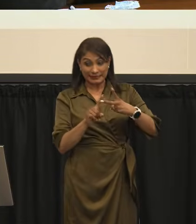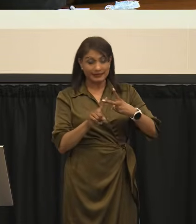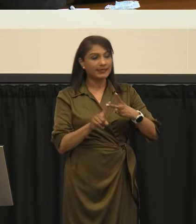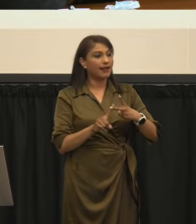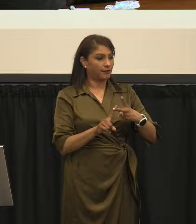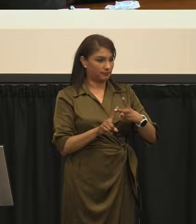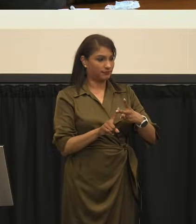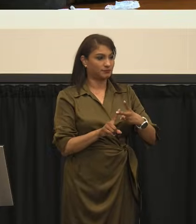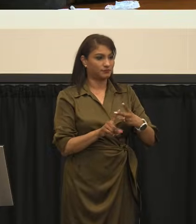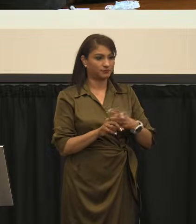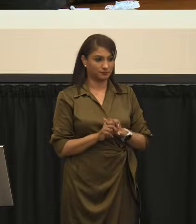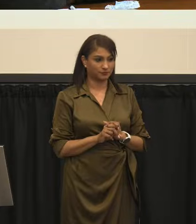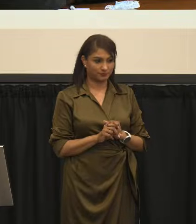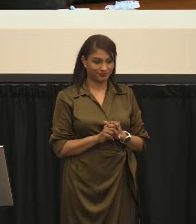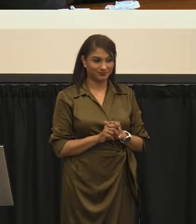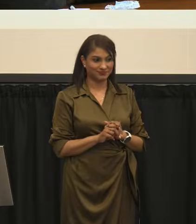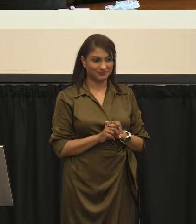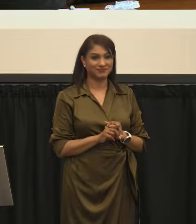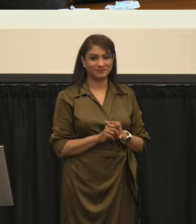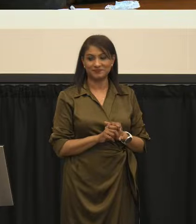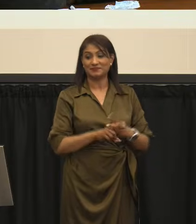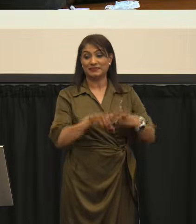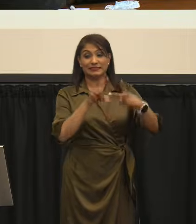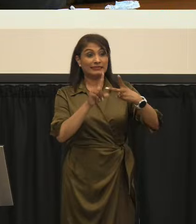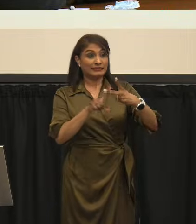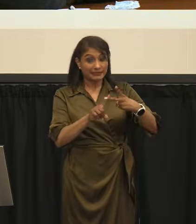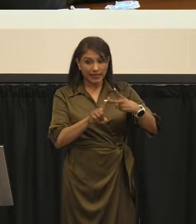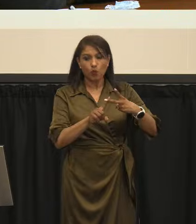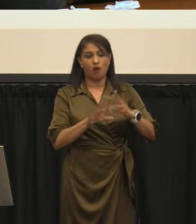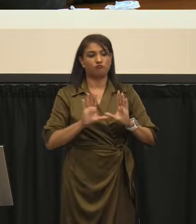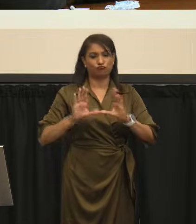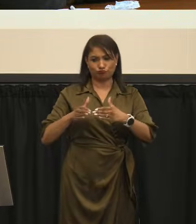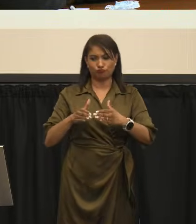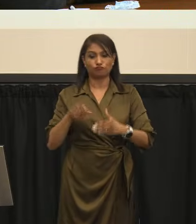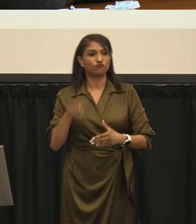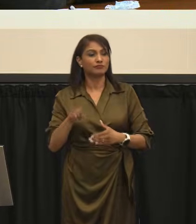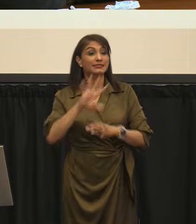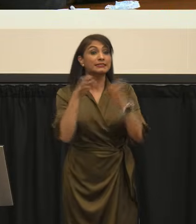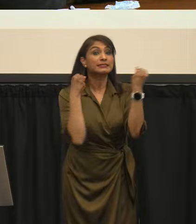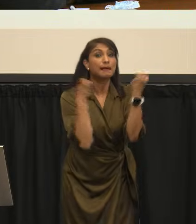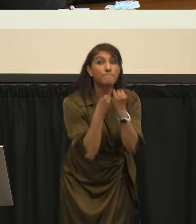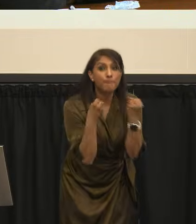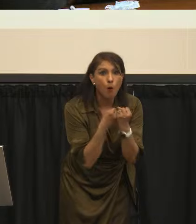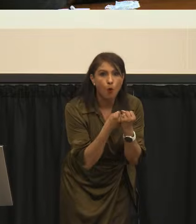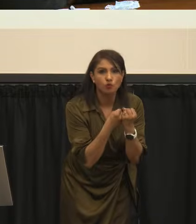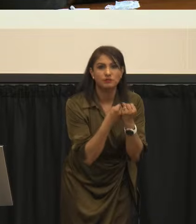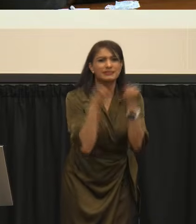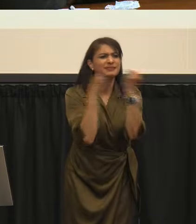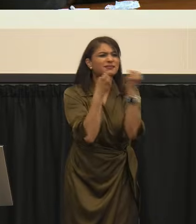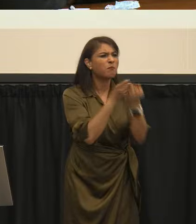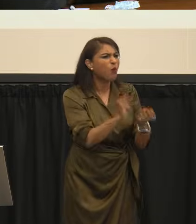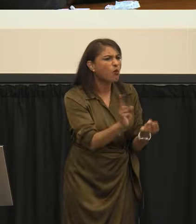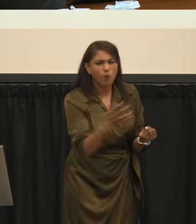to preserve the authentication of the language. The second layer